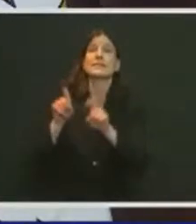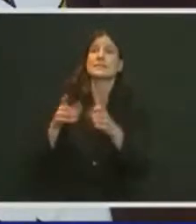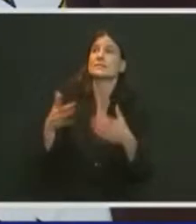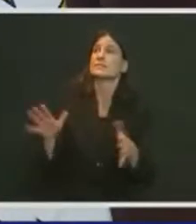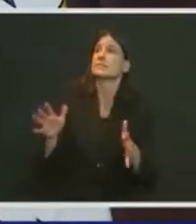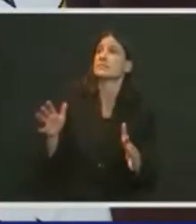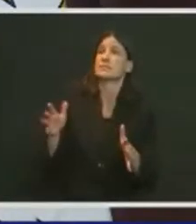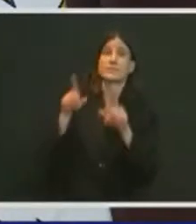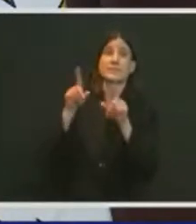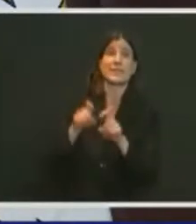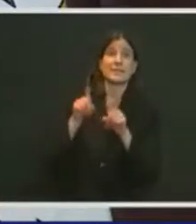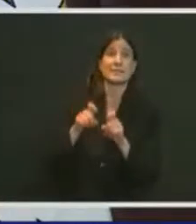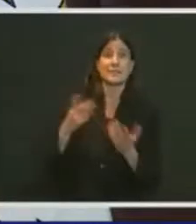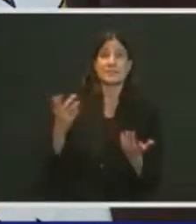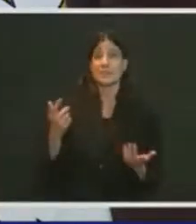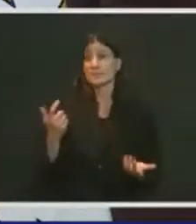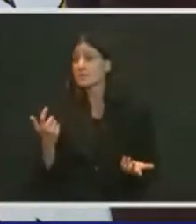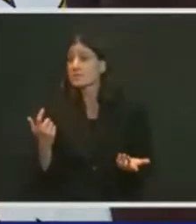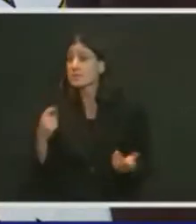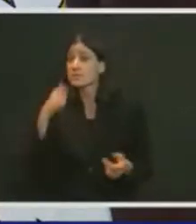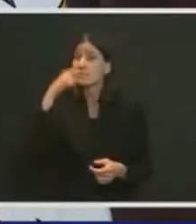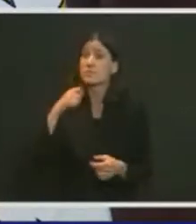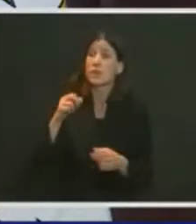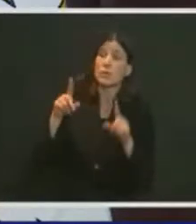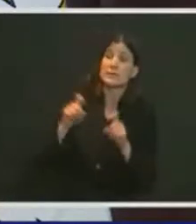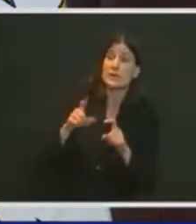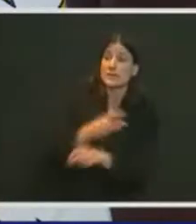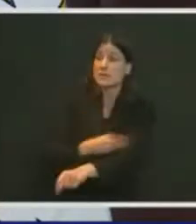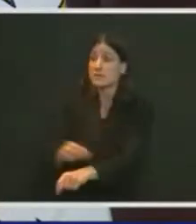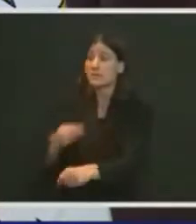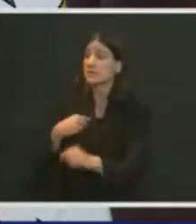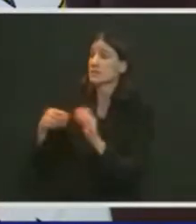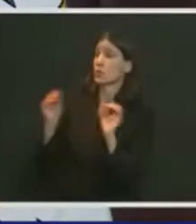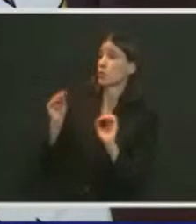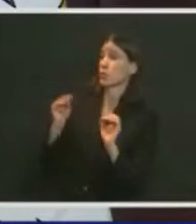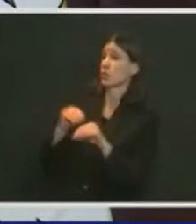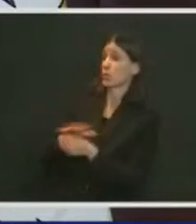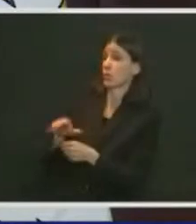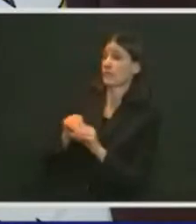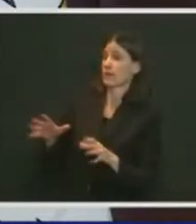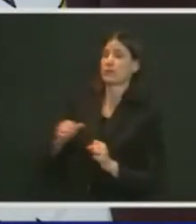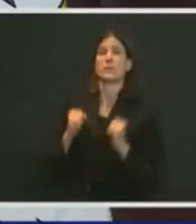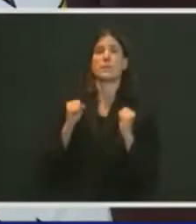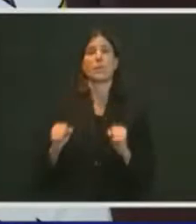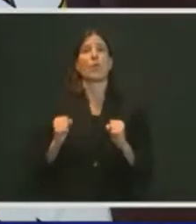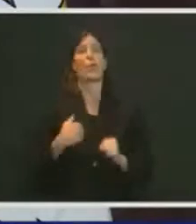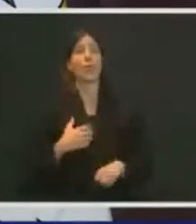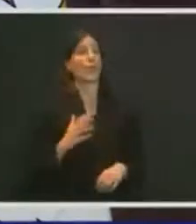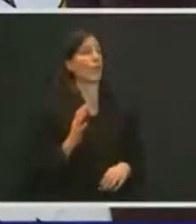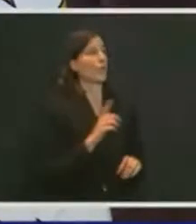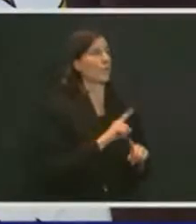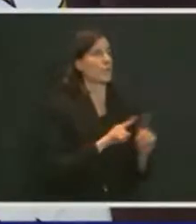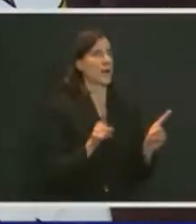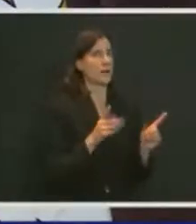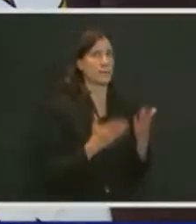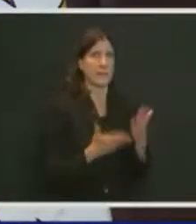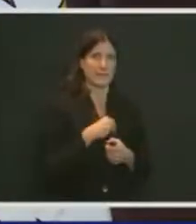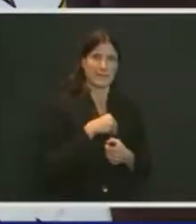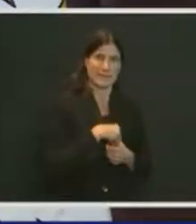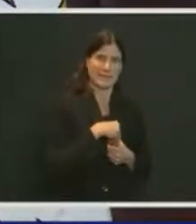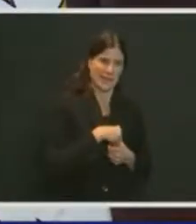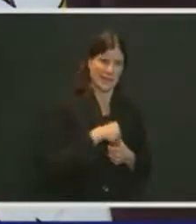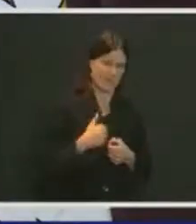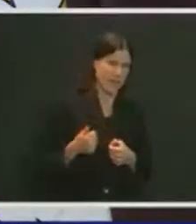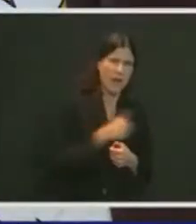is one of the elements that we need to take into account in understanding how someone is doing. Someone that may have